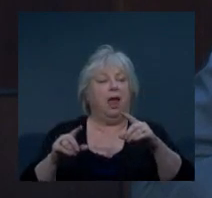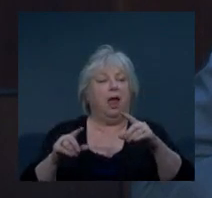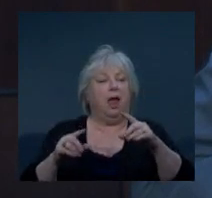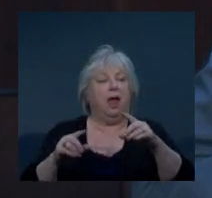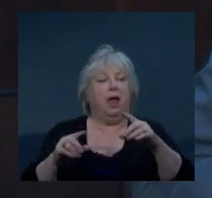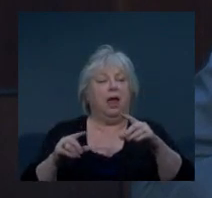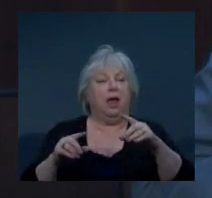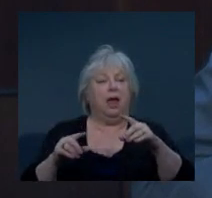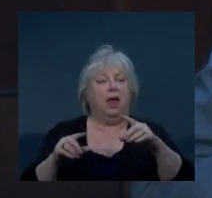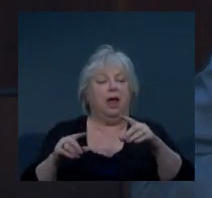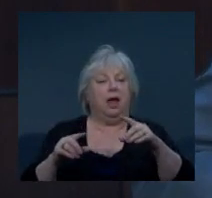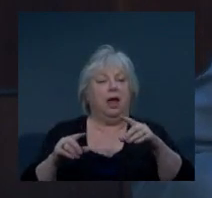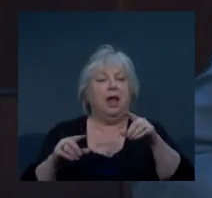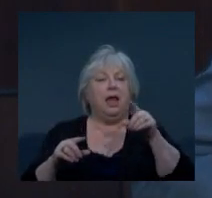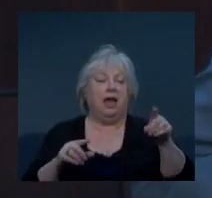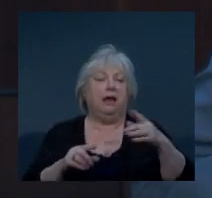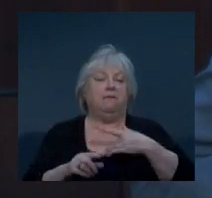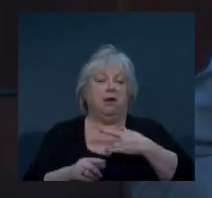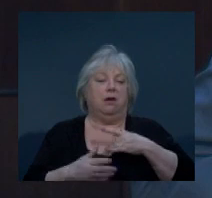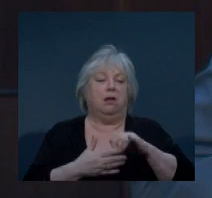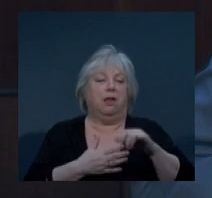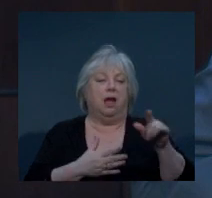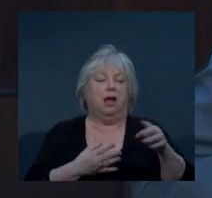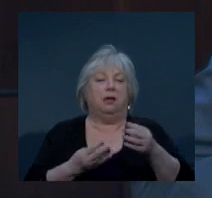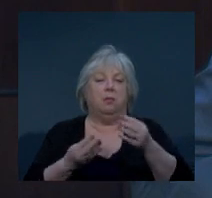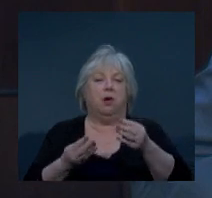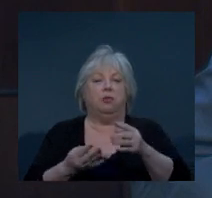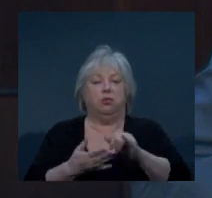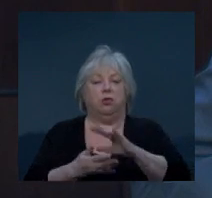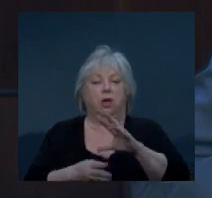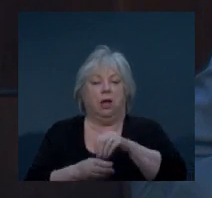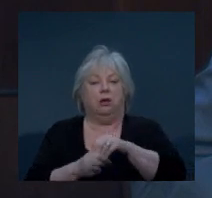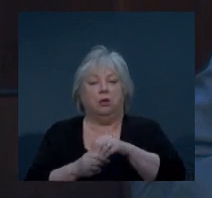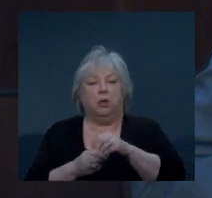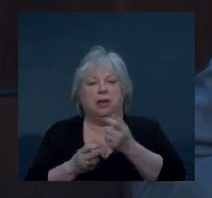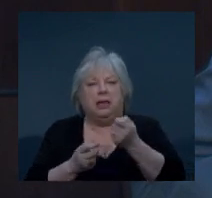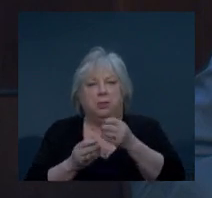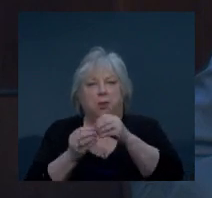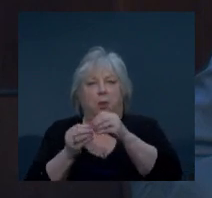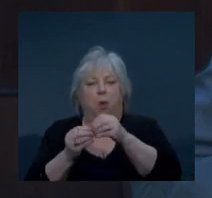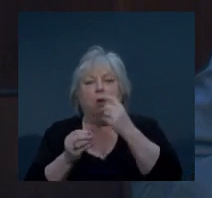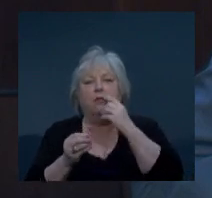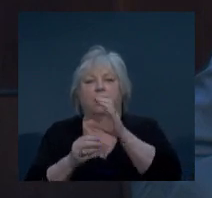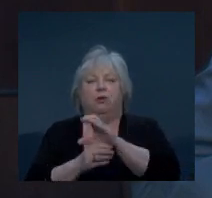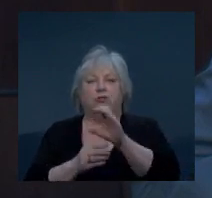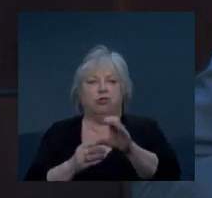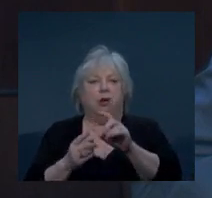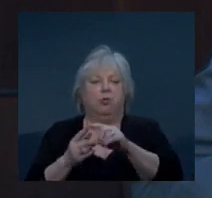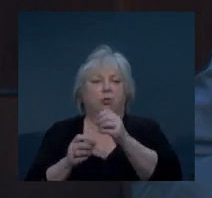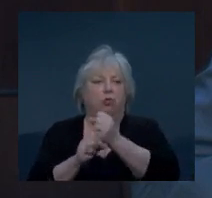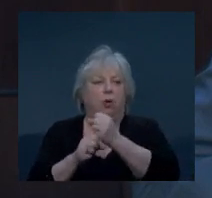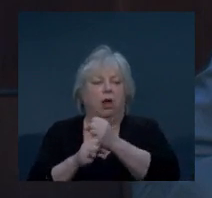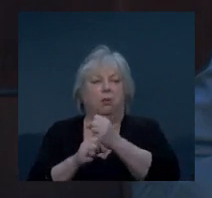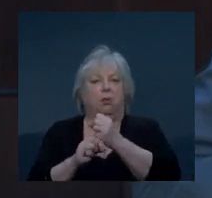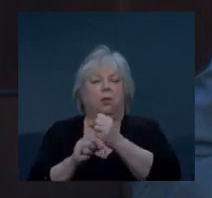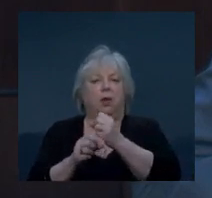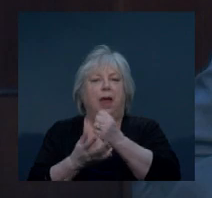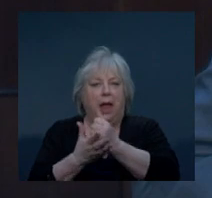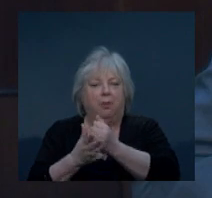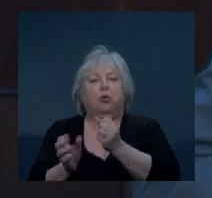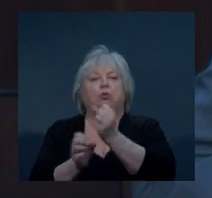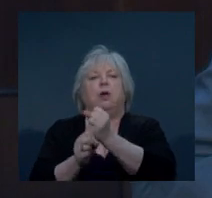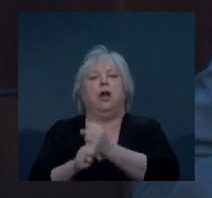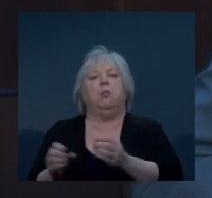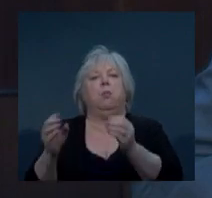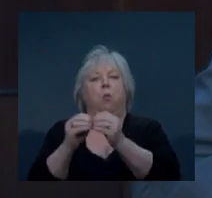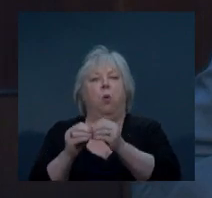employees, he thinks his motion is to include a little bit more money to the chamber to help create more production as it